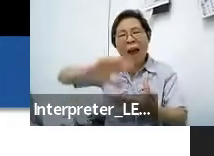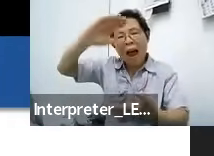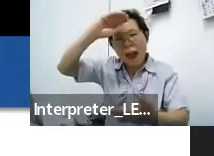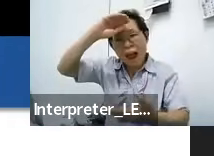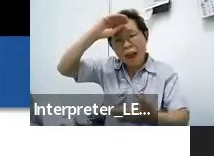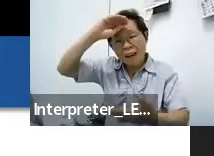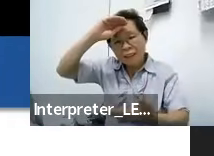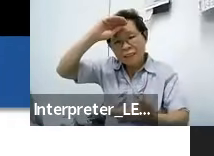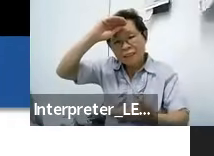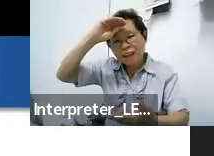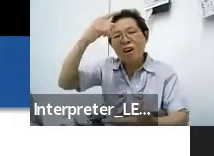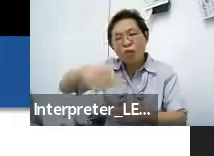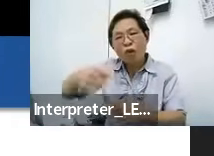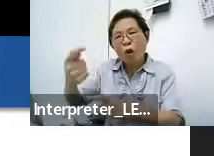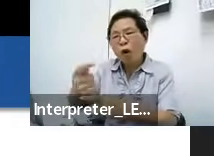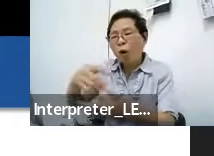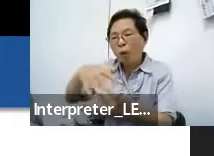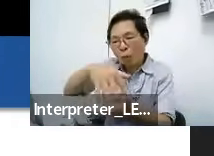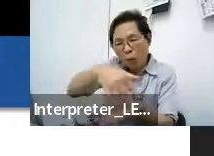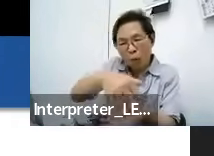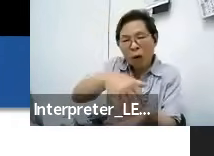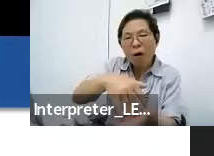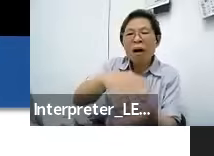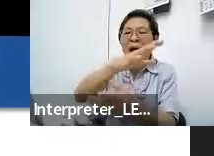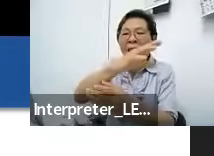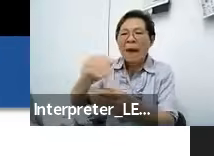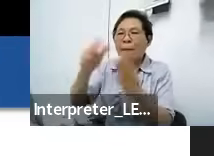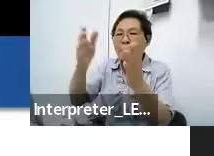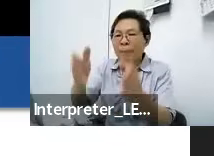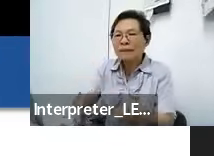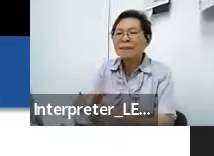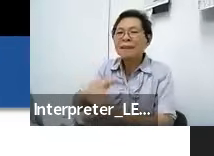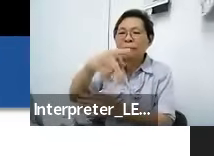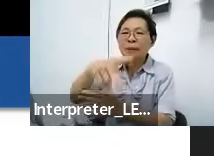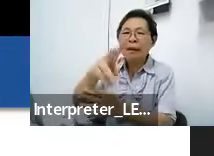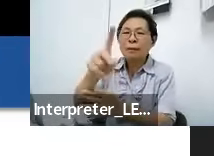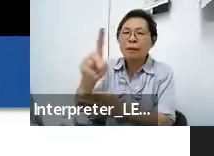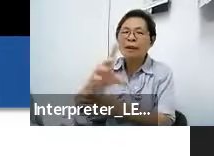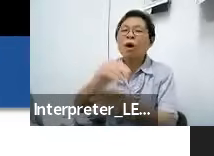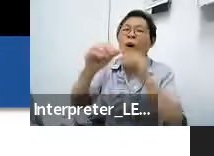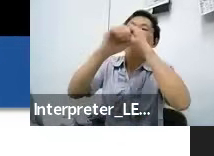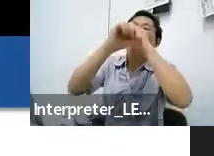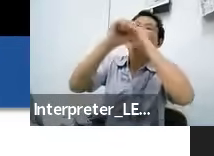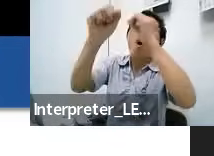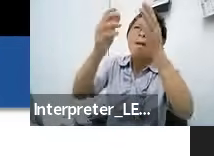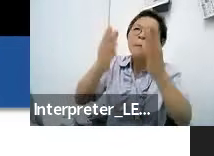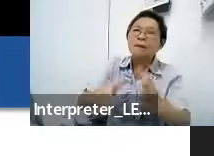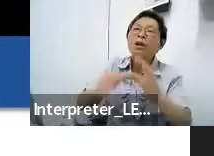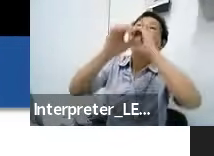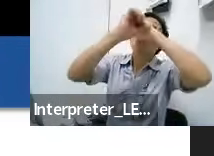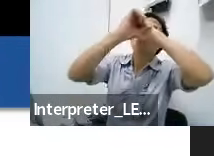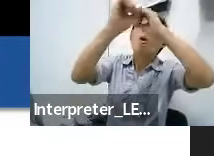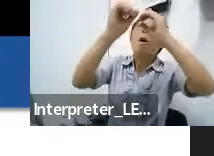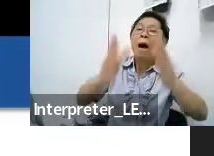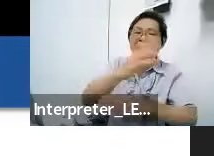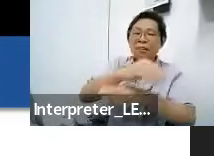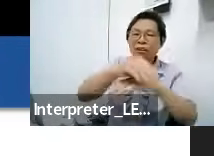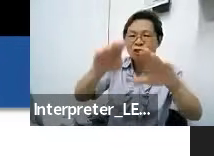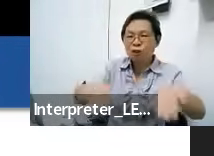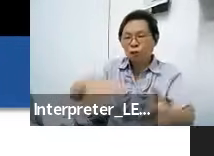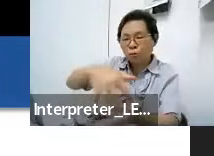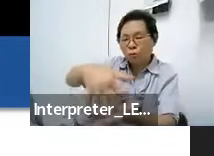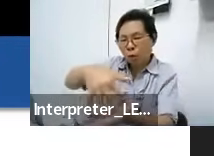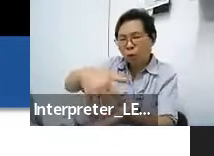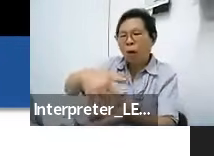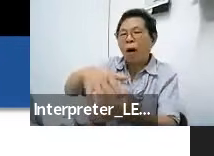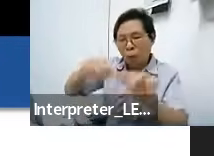training for the vulnerable, including persons with disabilities, indigenous peoples, and children in vulnerable